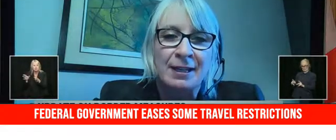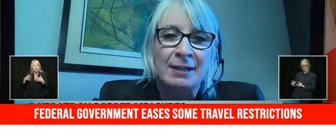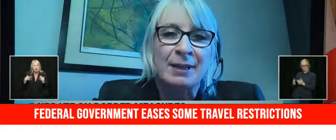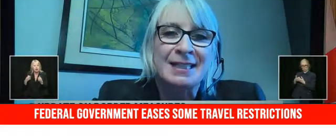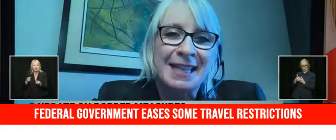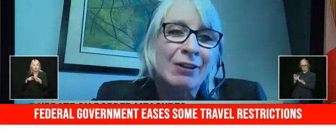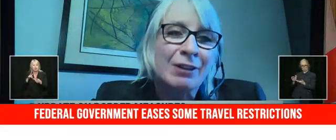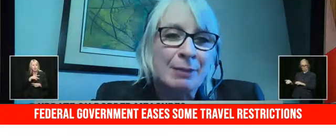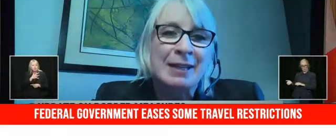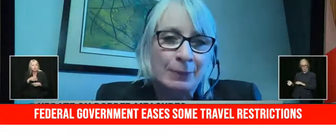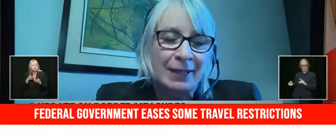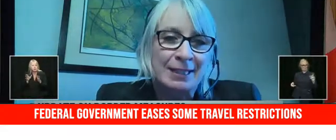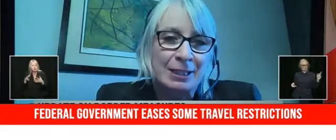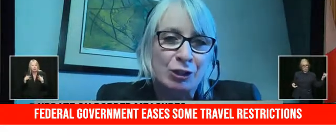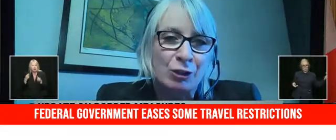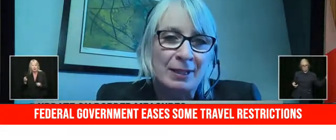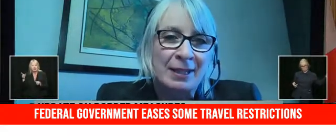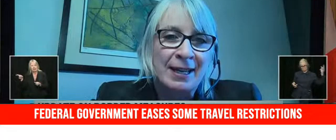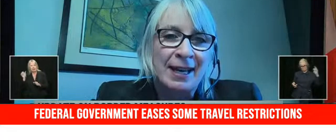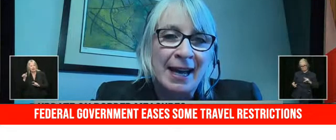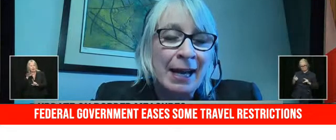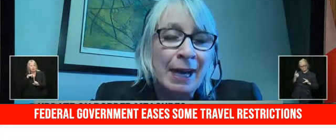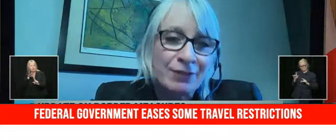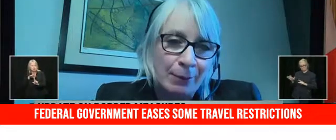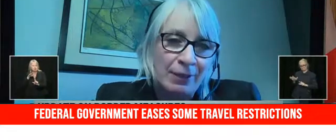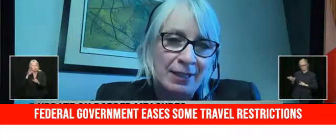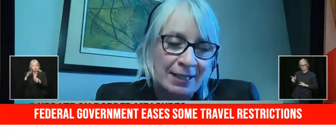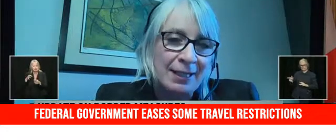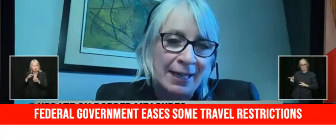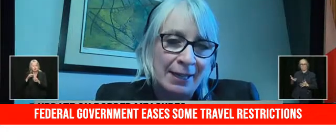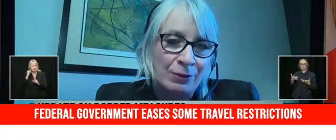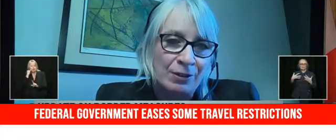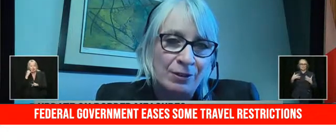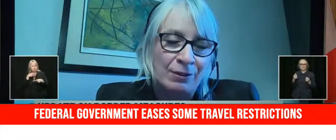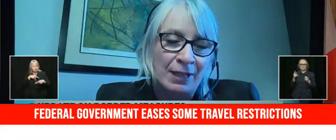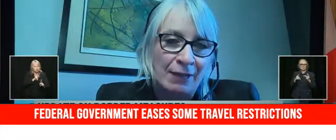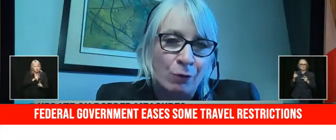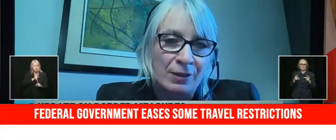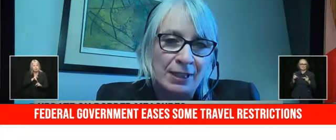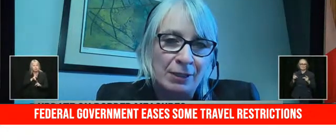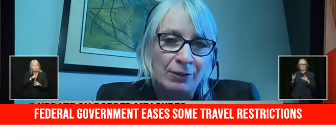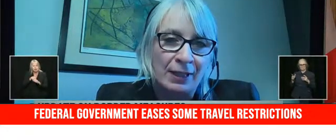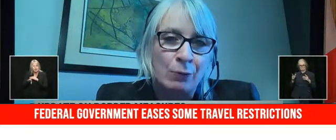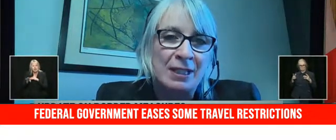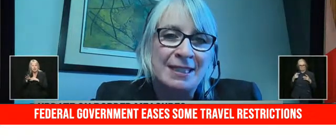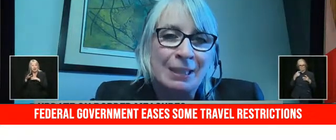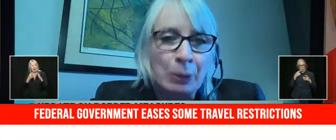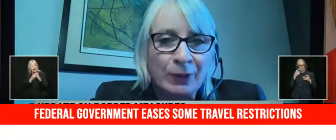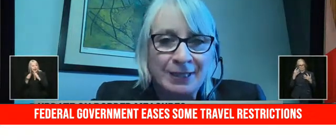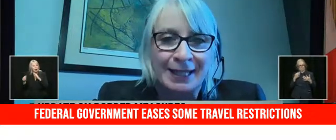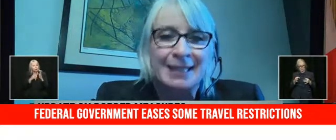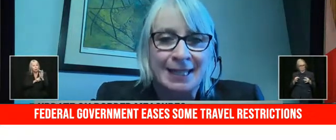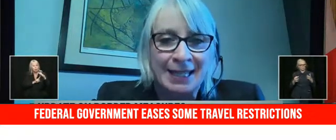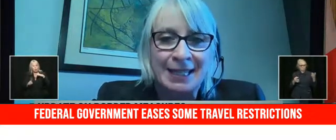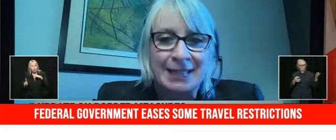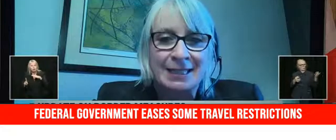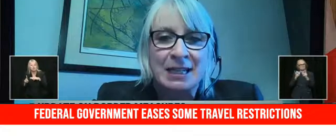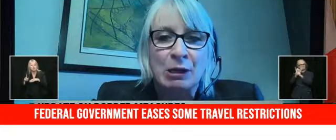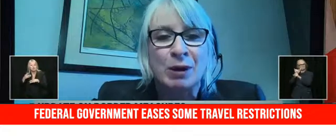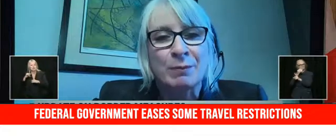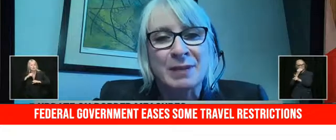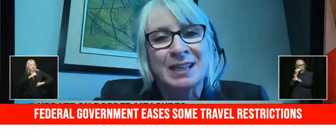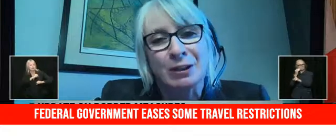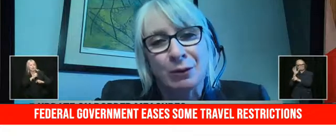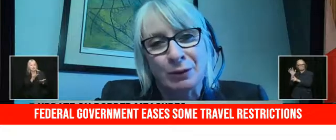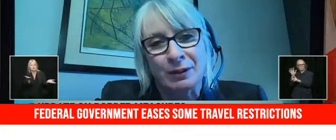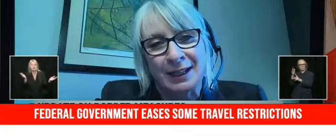health, because they are in the best place to determine how, if someone is allowed to leave quarantine early, we still protect Canadians